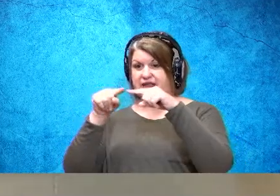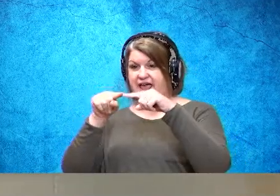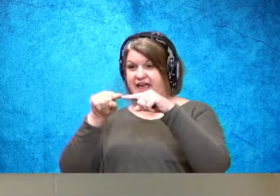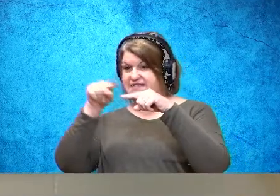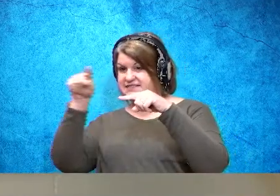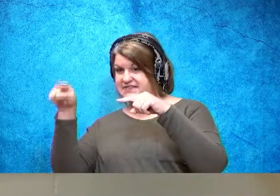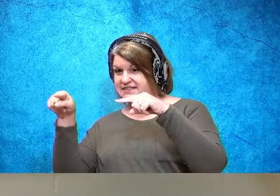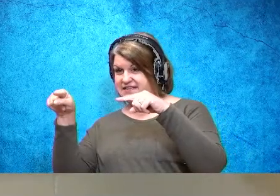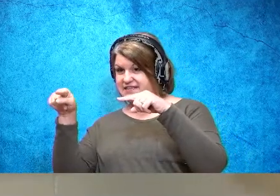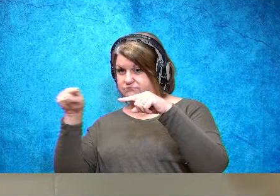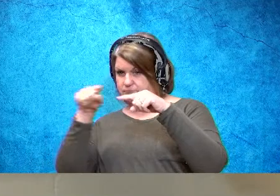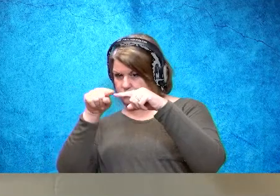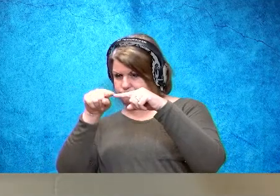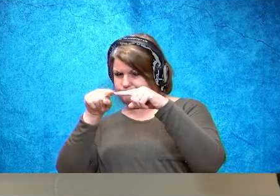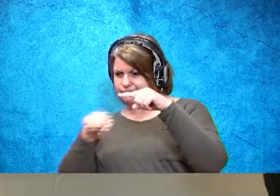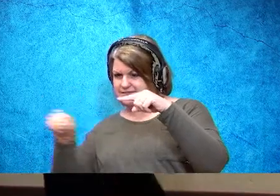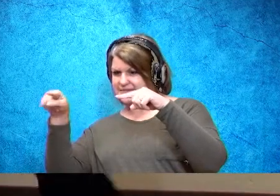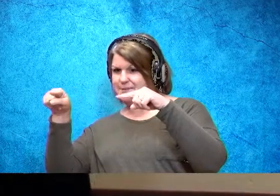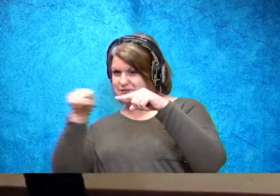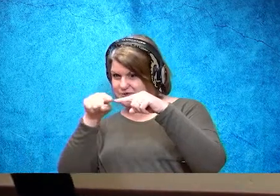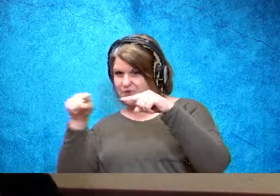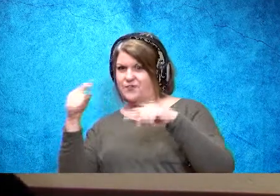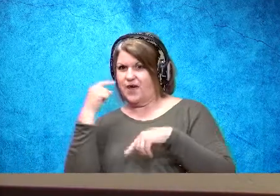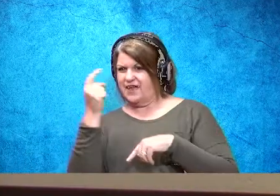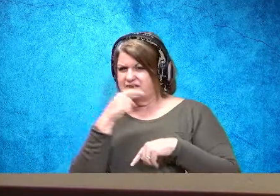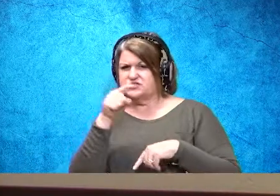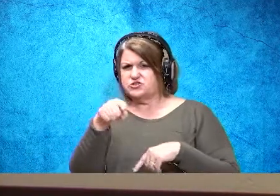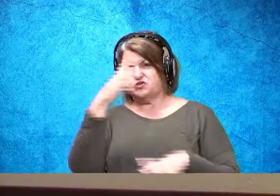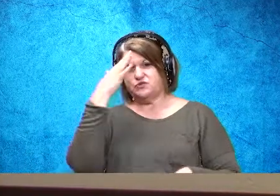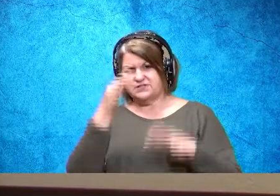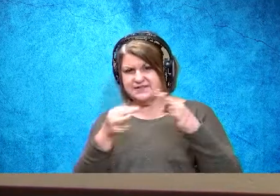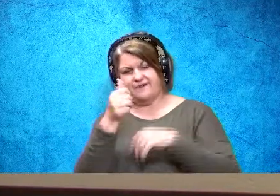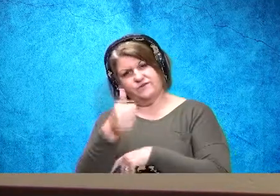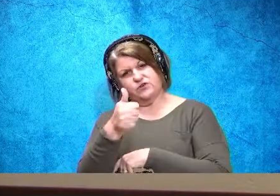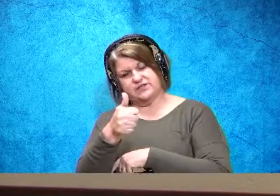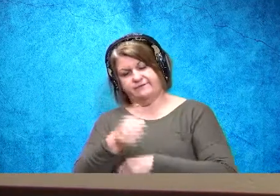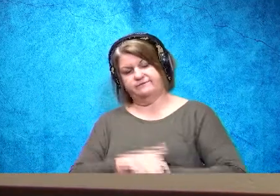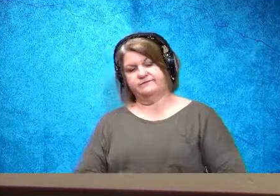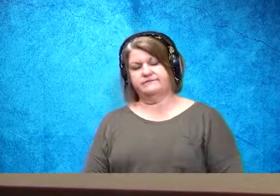has rectangle eyes. You can kind of decide what you want.